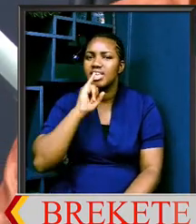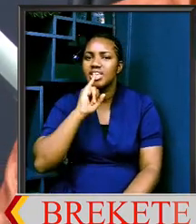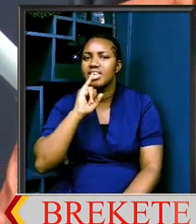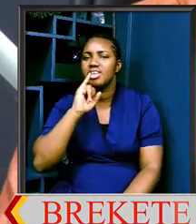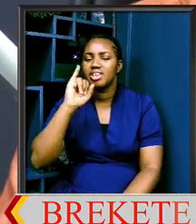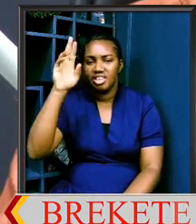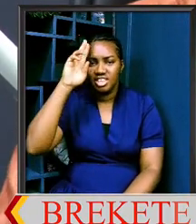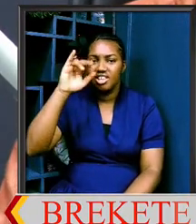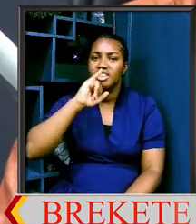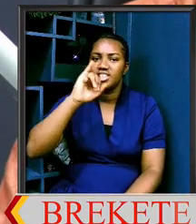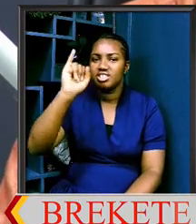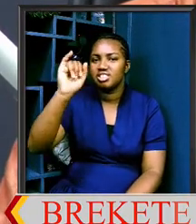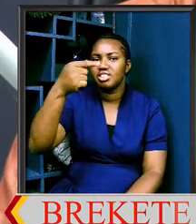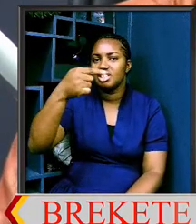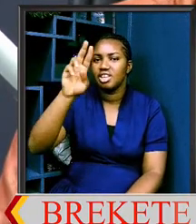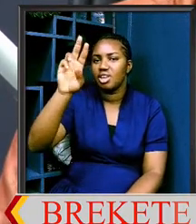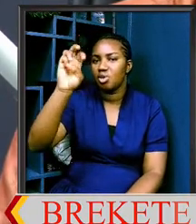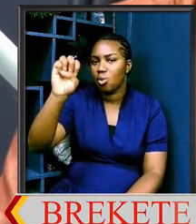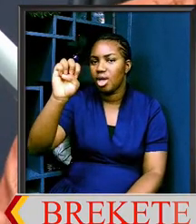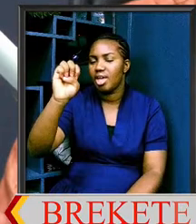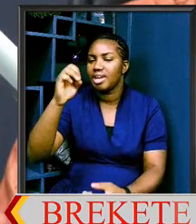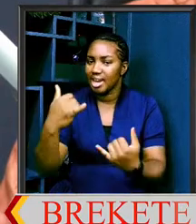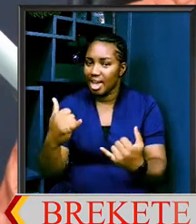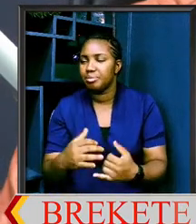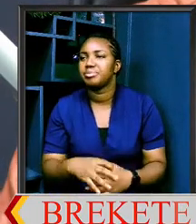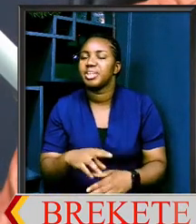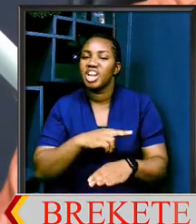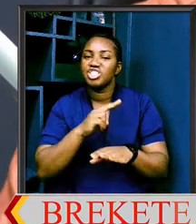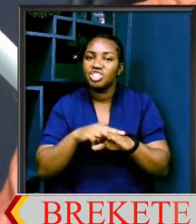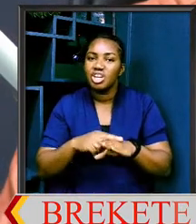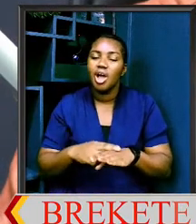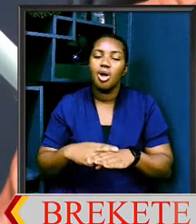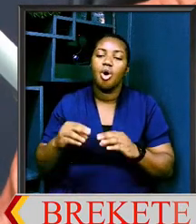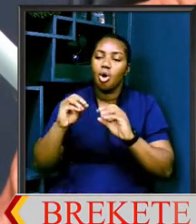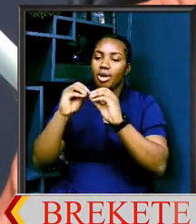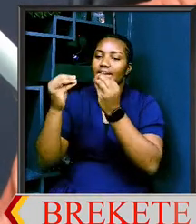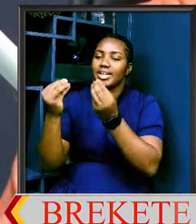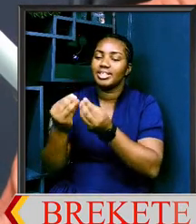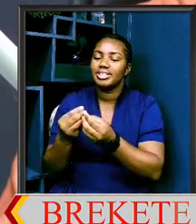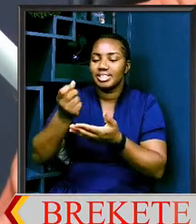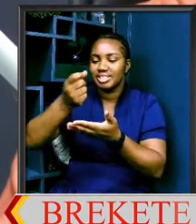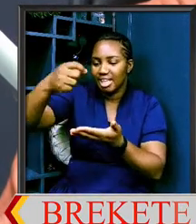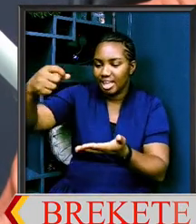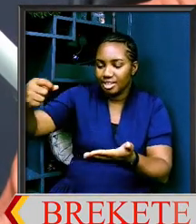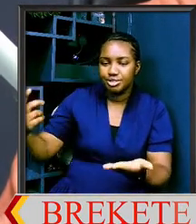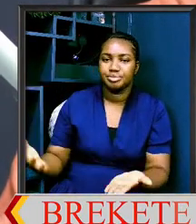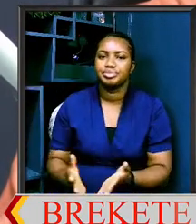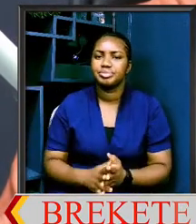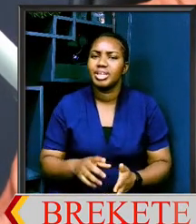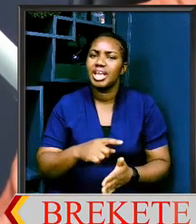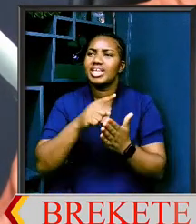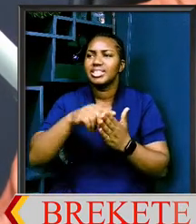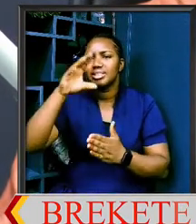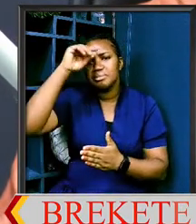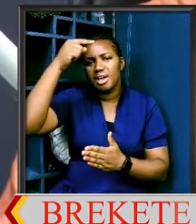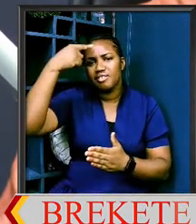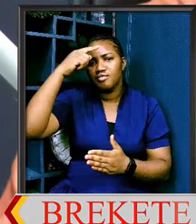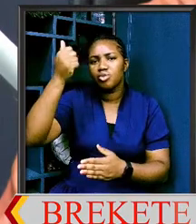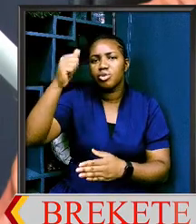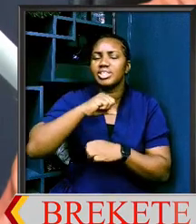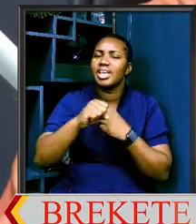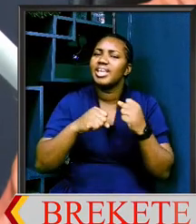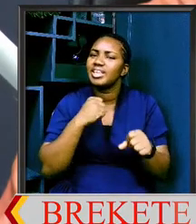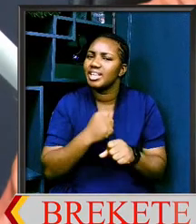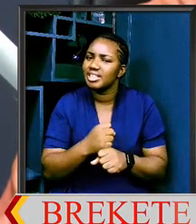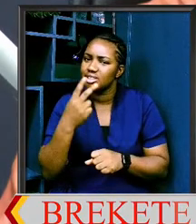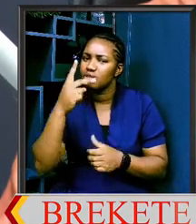Enugu. Is our national organizing secretary. Mm. Me and Pius come together. This man for 10 years, look at what we